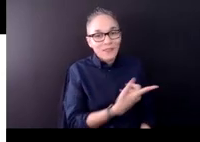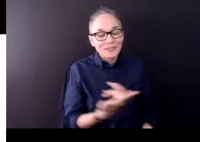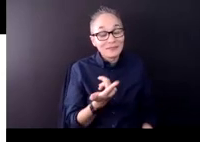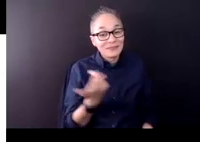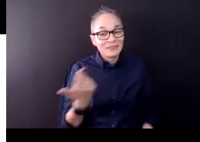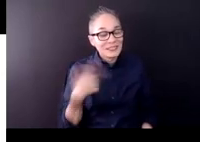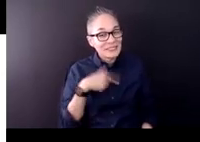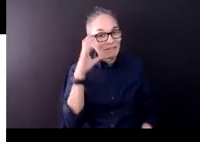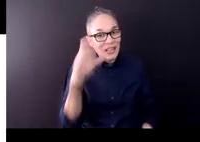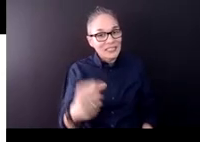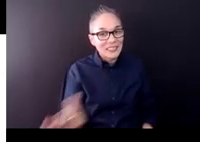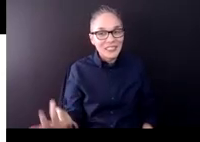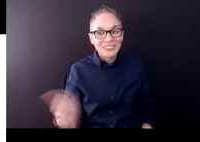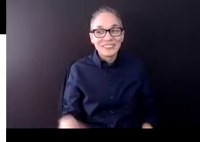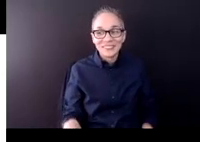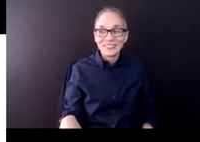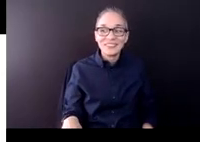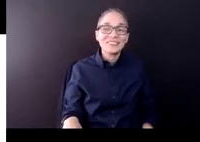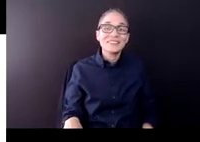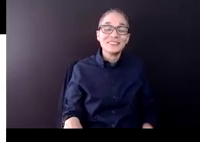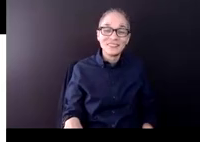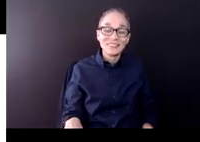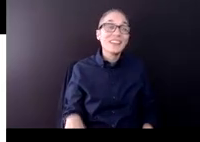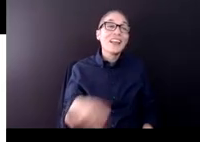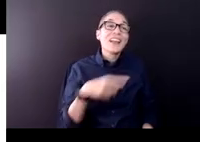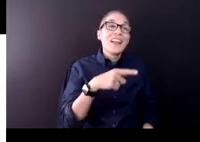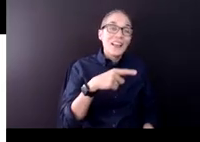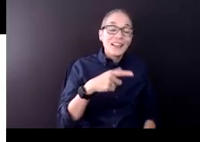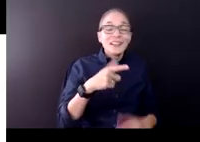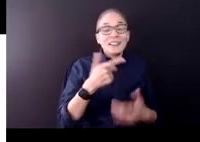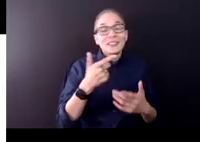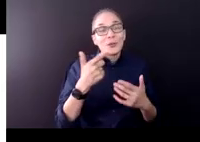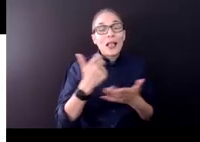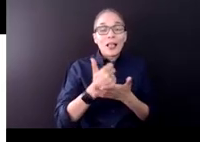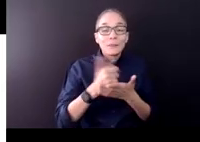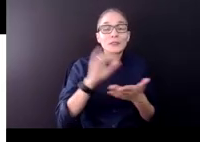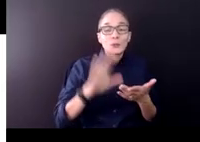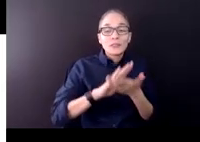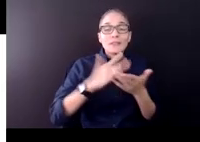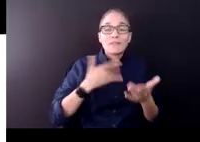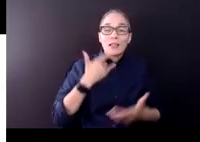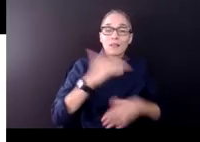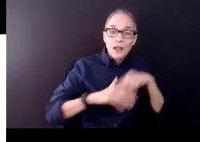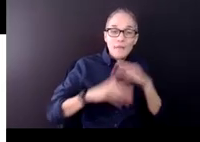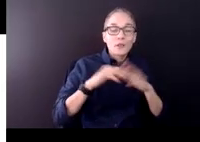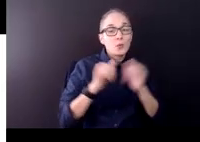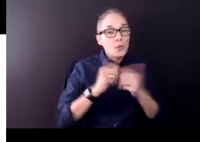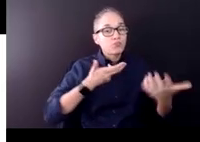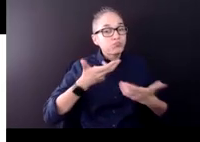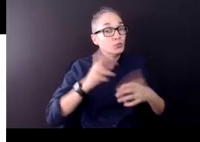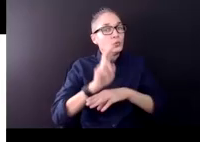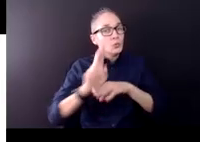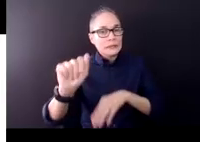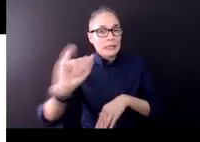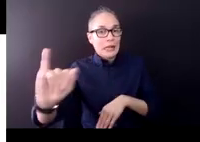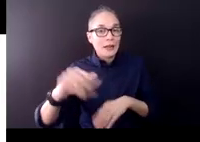fascinating. Okay, so getting students comfortable engaging critically with AI. Now